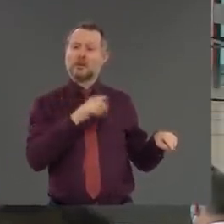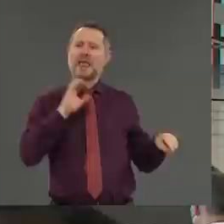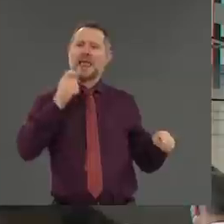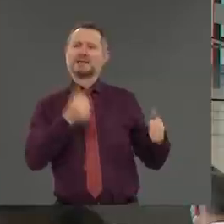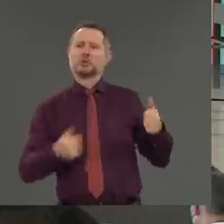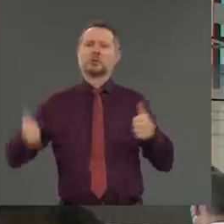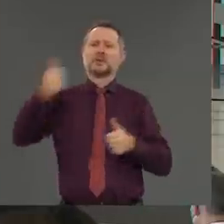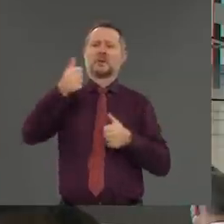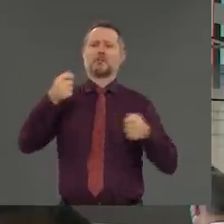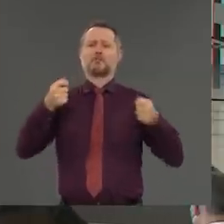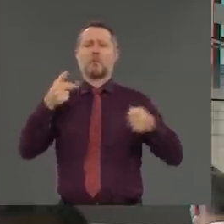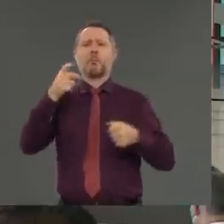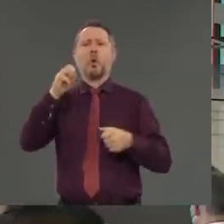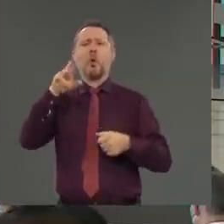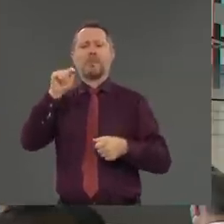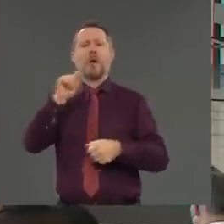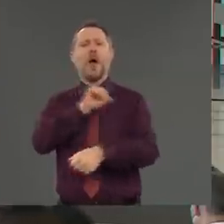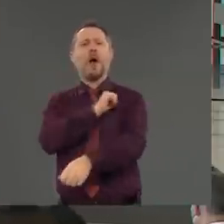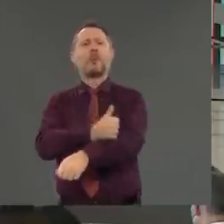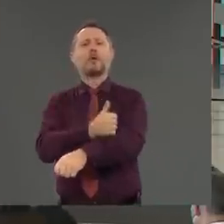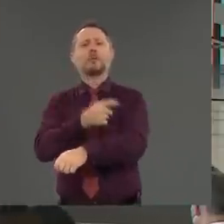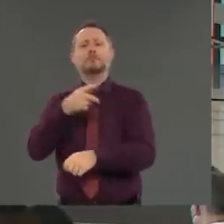who has handled so many